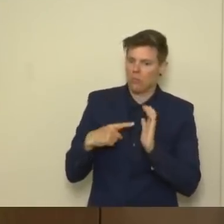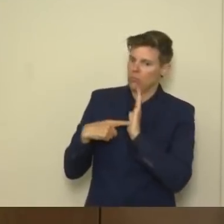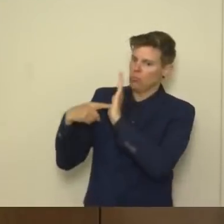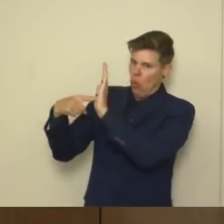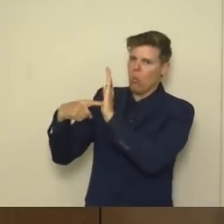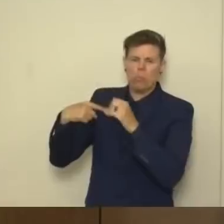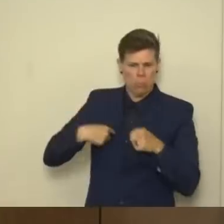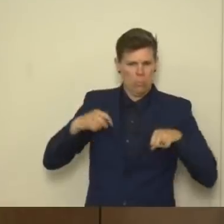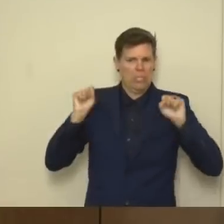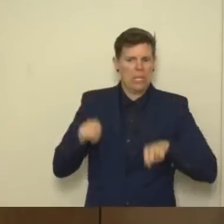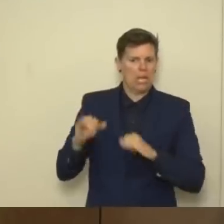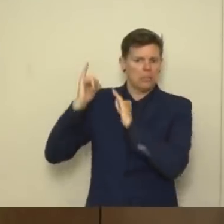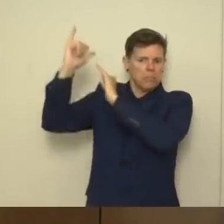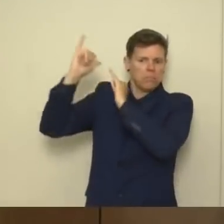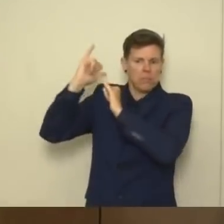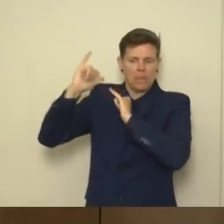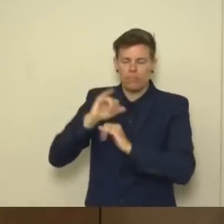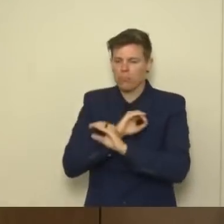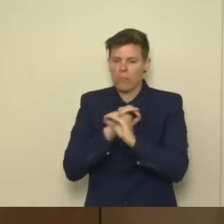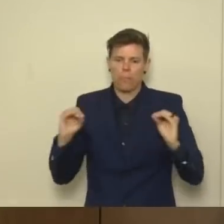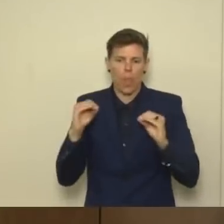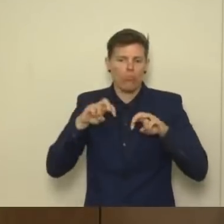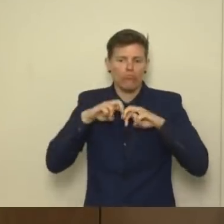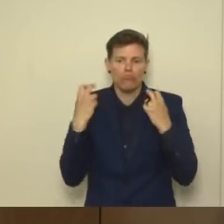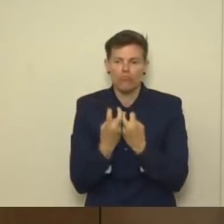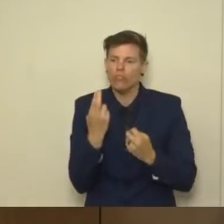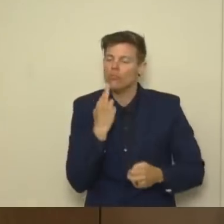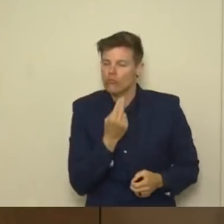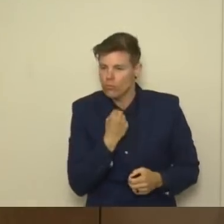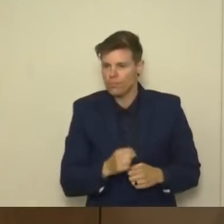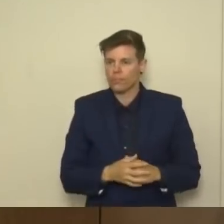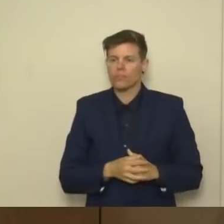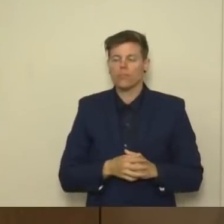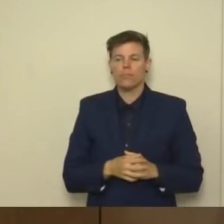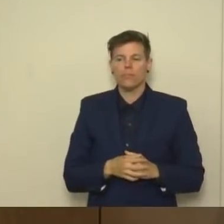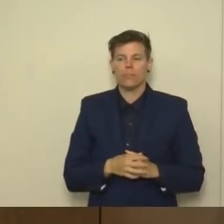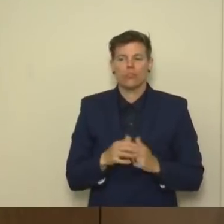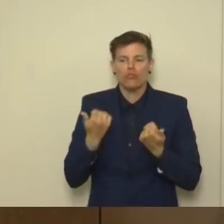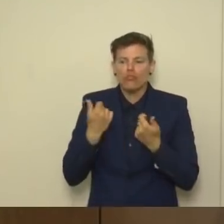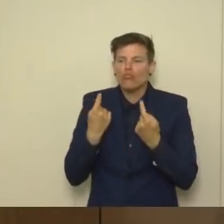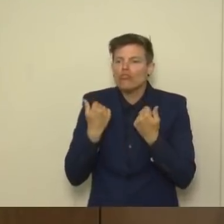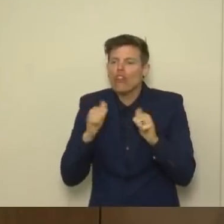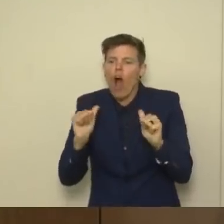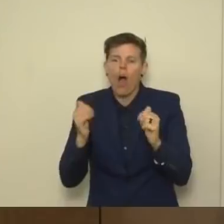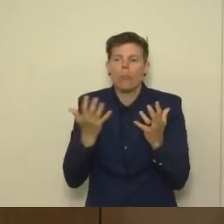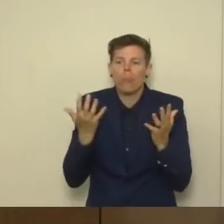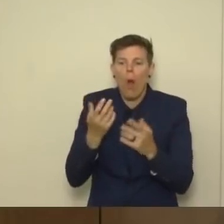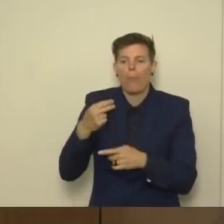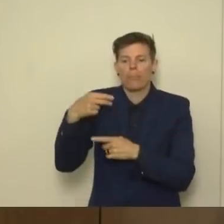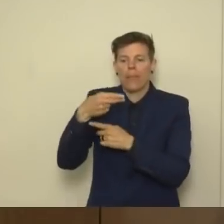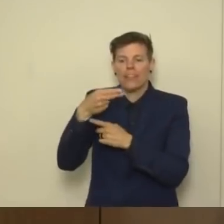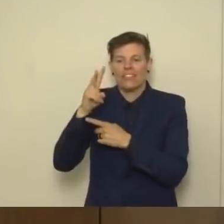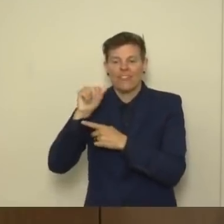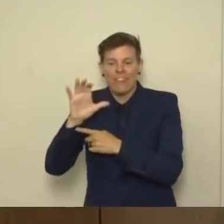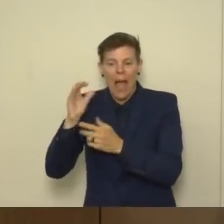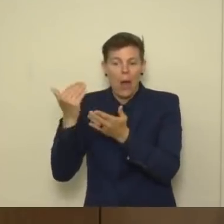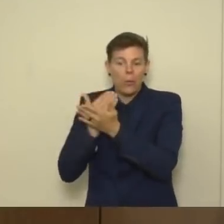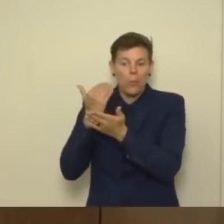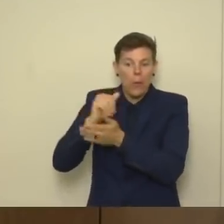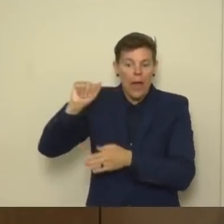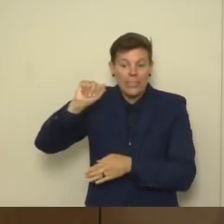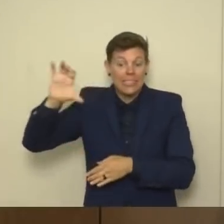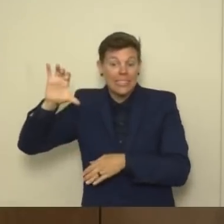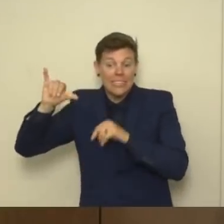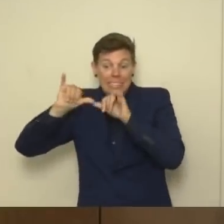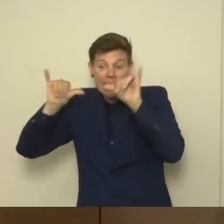things. Interestingly enough, we're about to test and look at a couple of HVAC systems, and if there's a way to kill the virus or filter